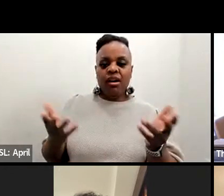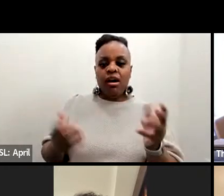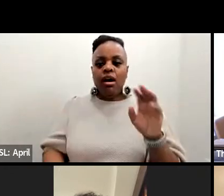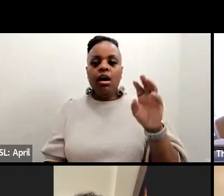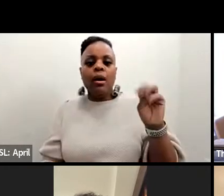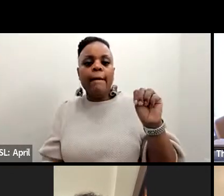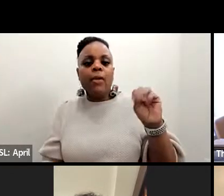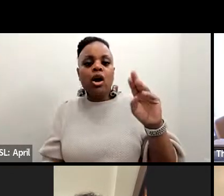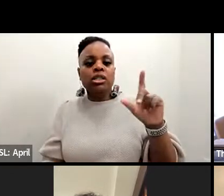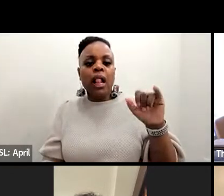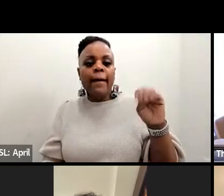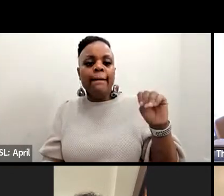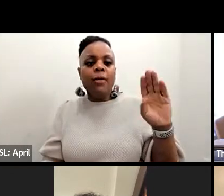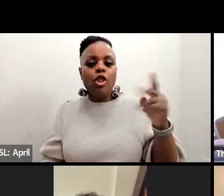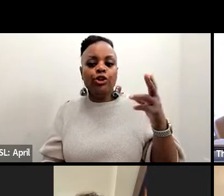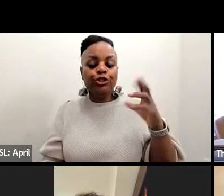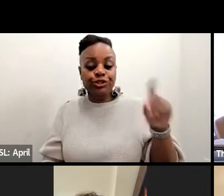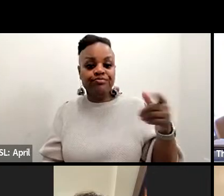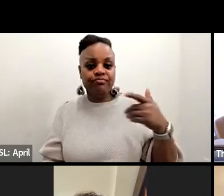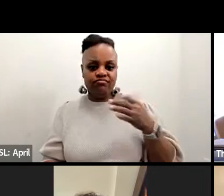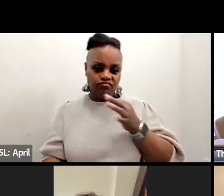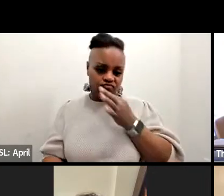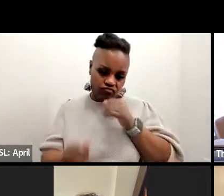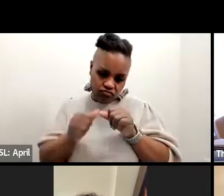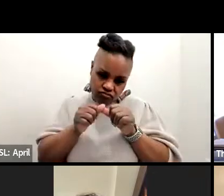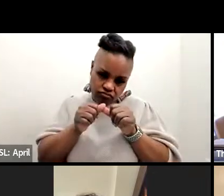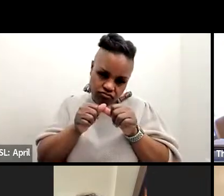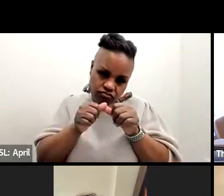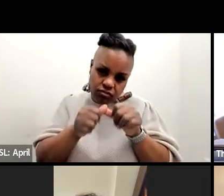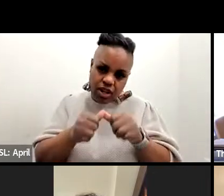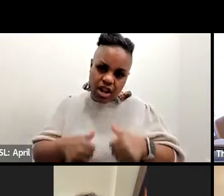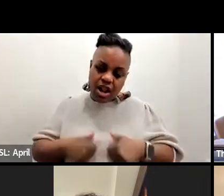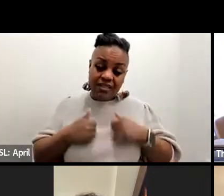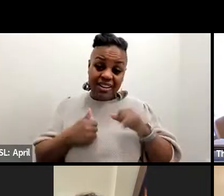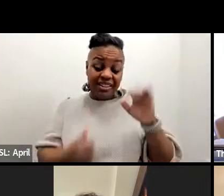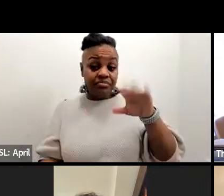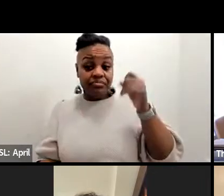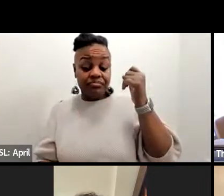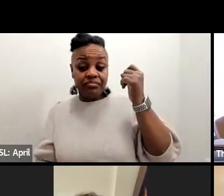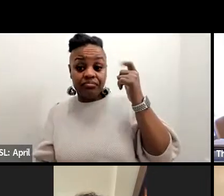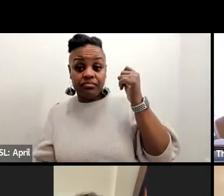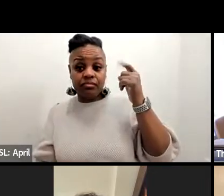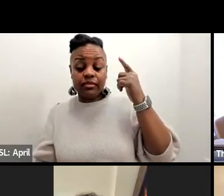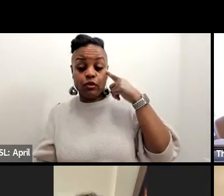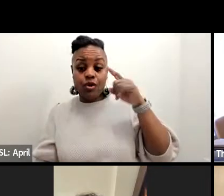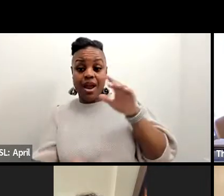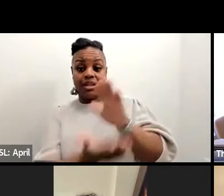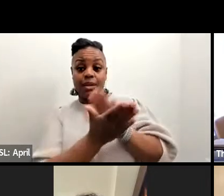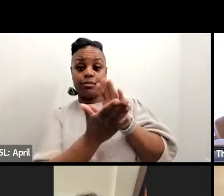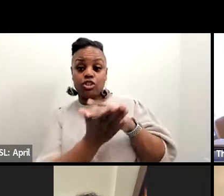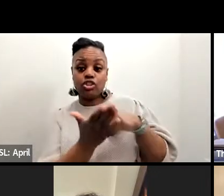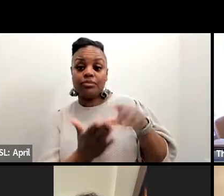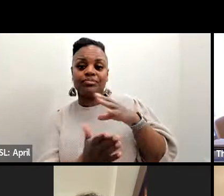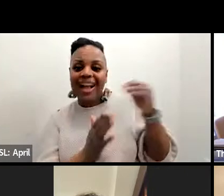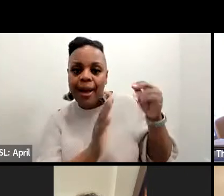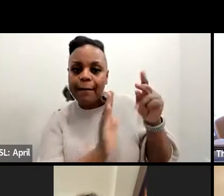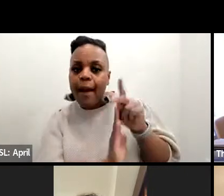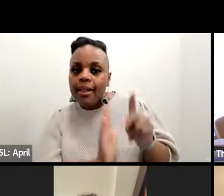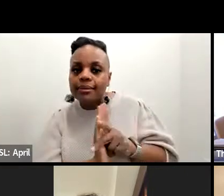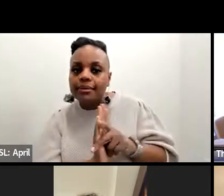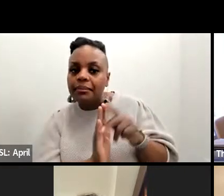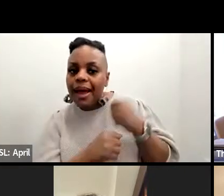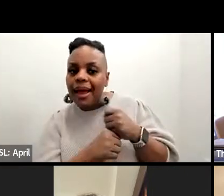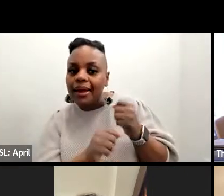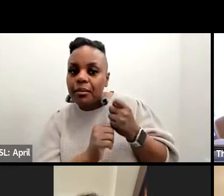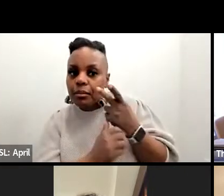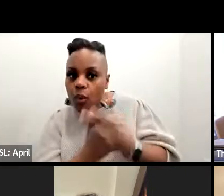both academics and policymakers. I think it puts into context why it was difficult for this